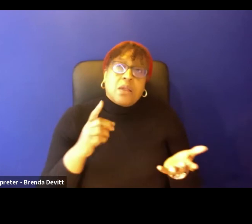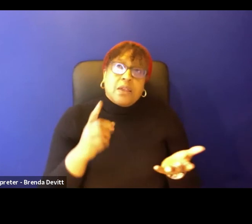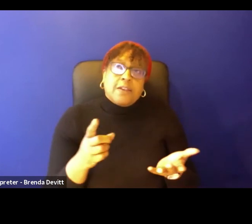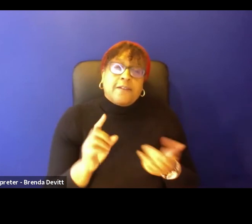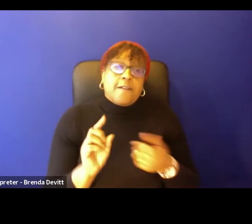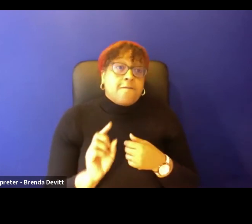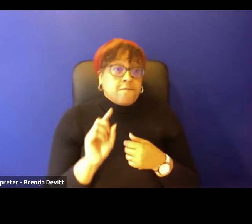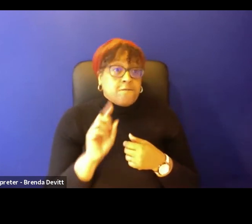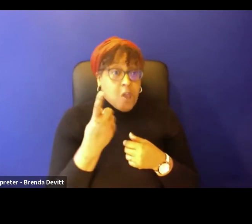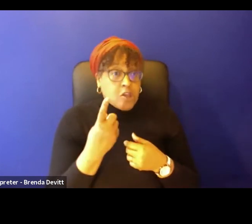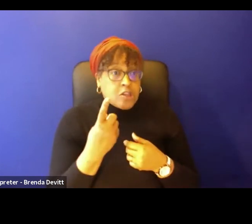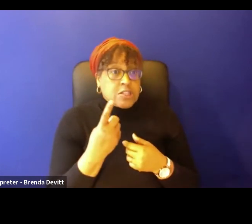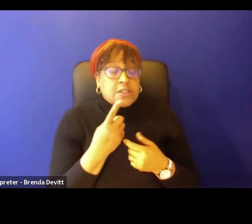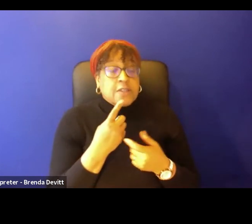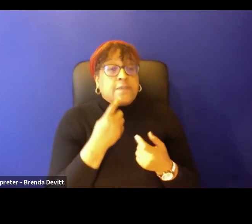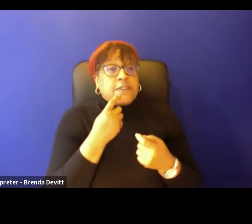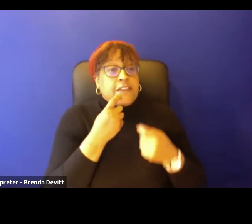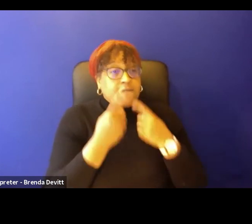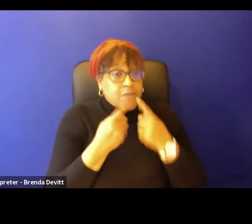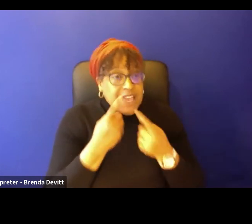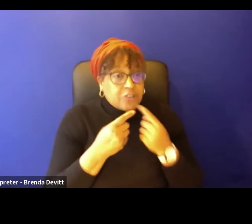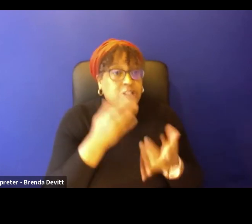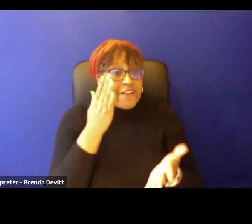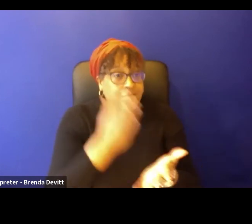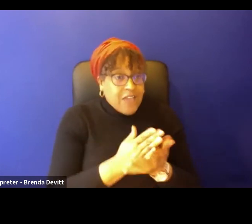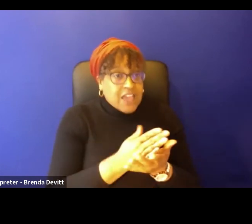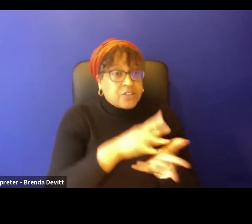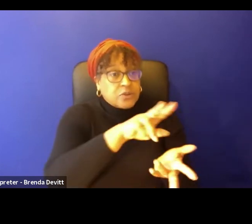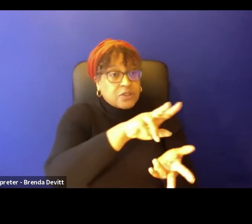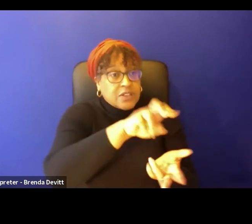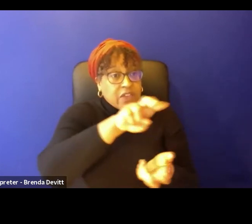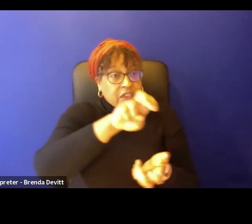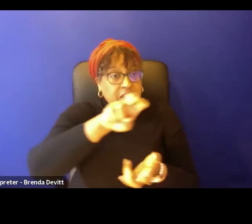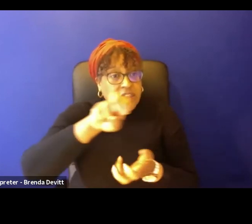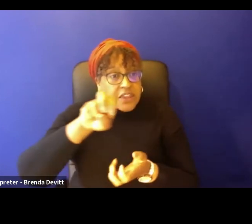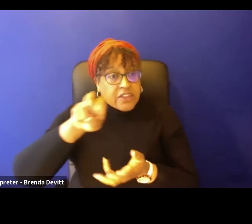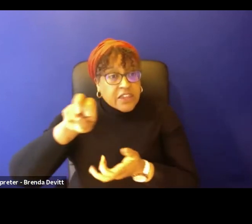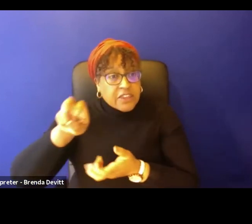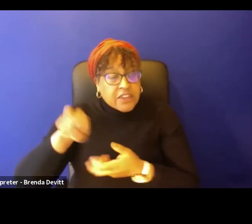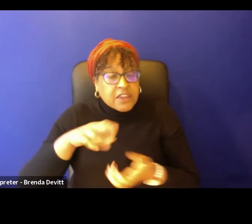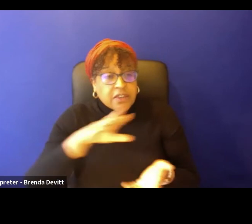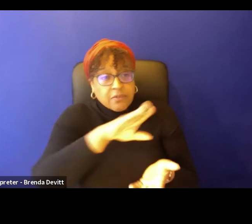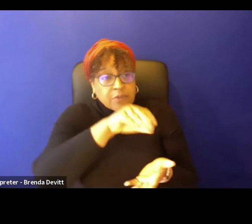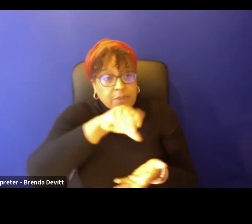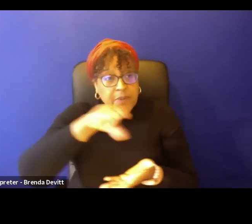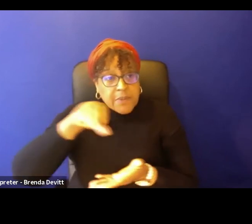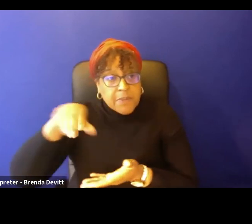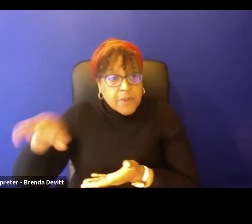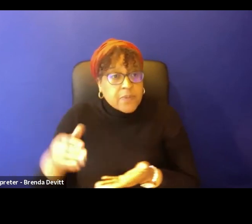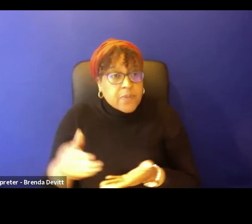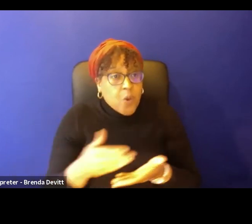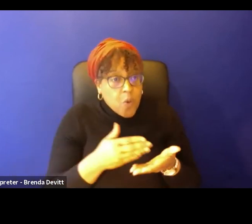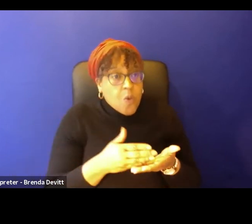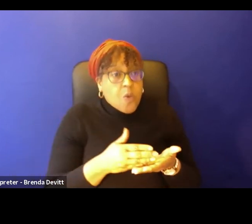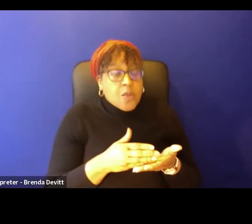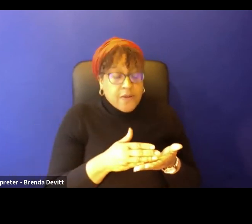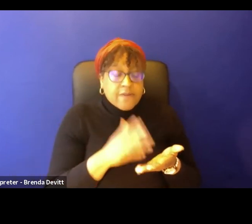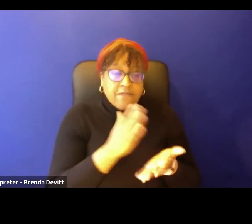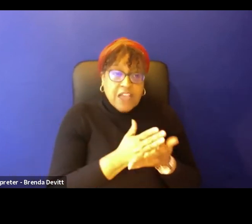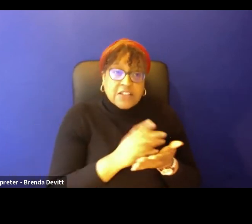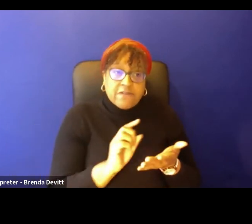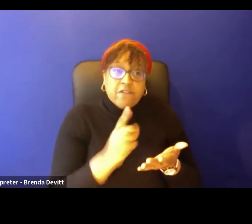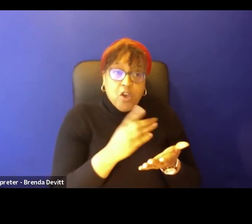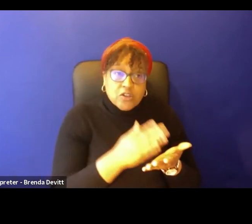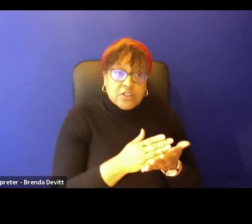terms of, because obviously given awareness we need to be fairly factual. So I think we try and always accumulate facts, and obviously